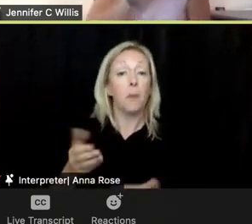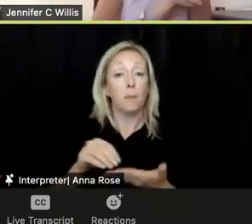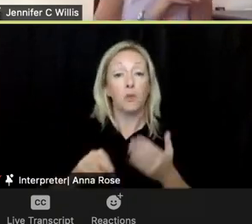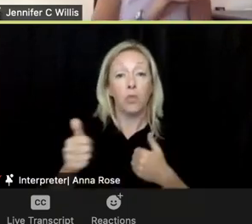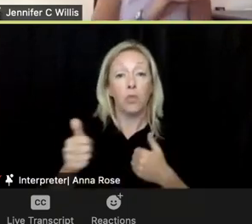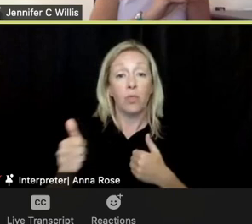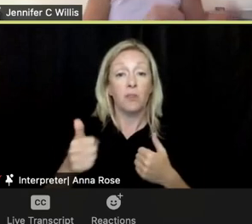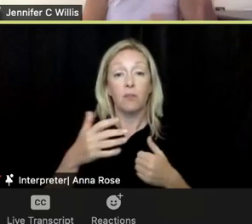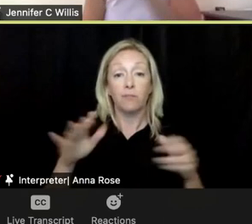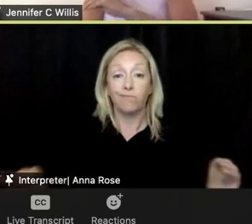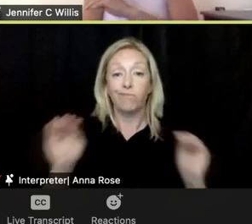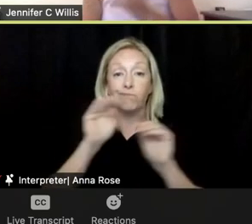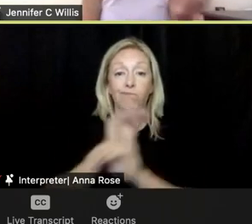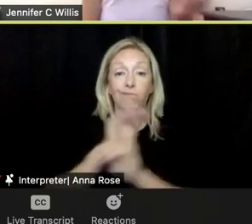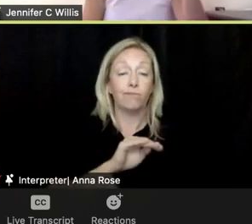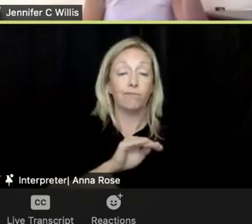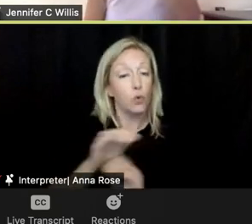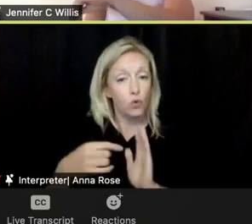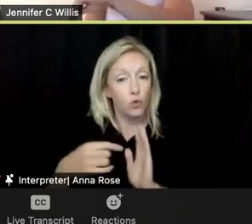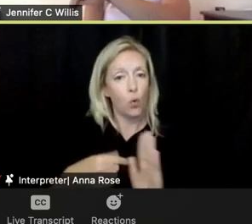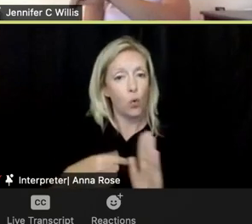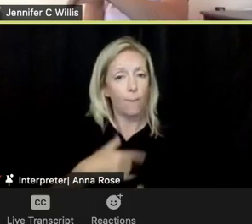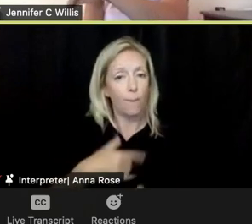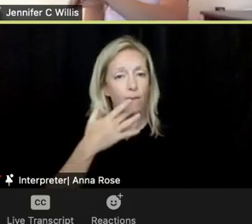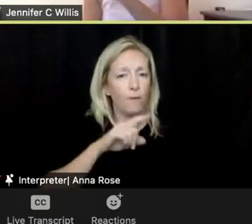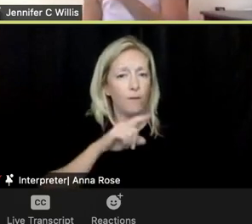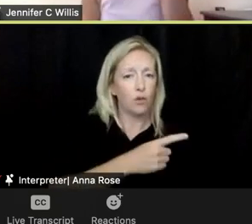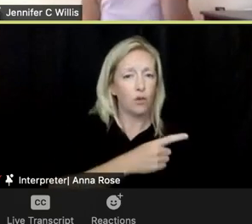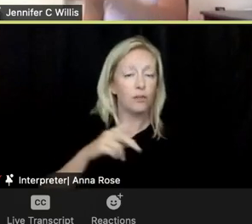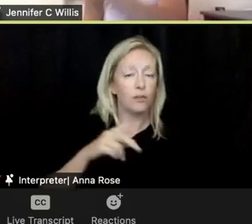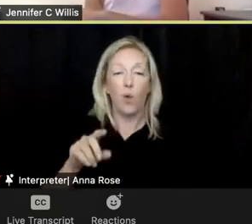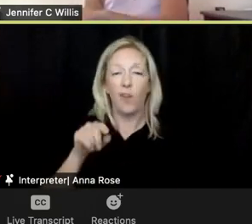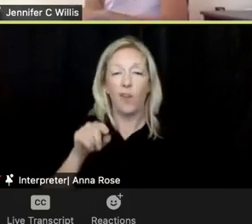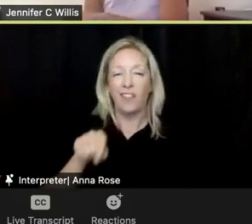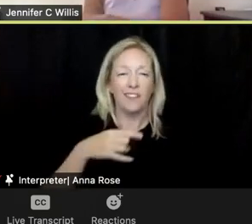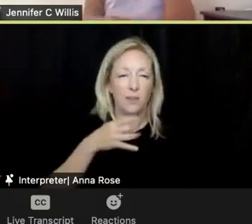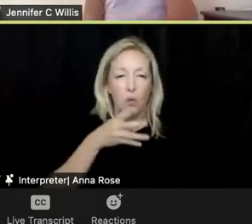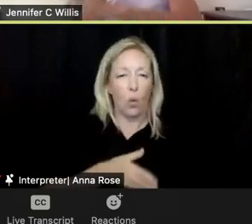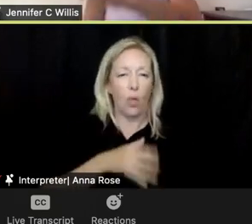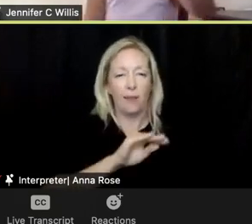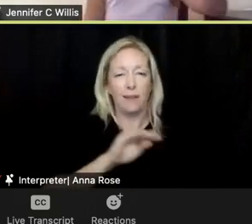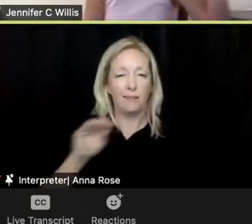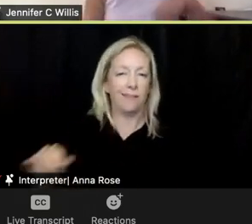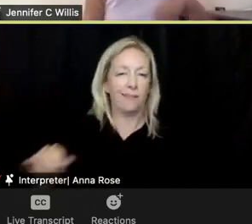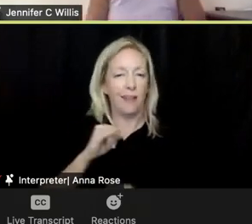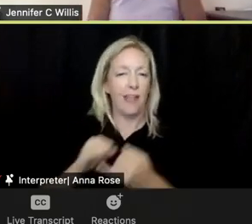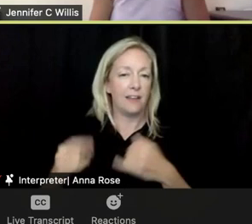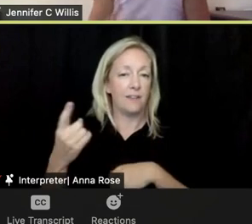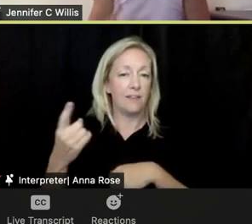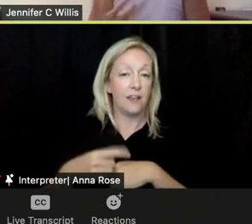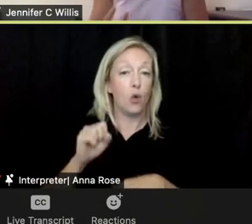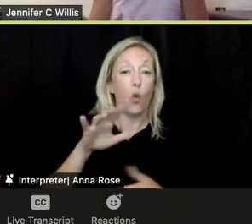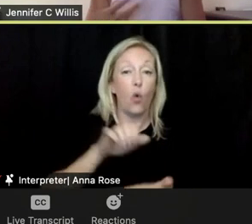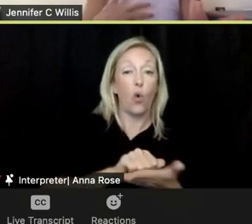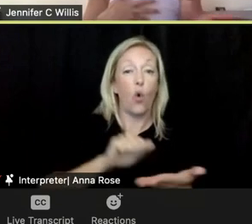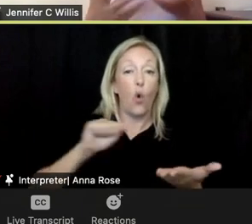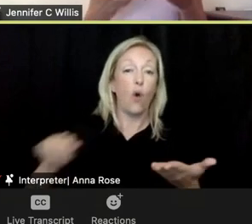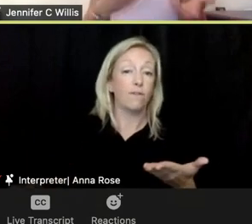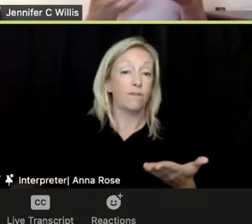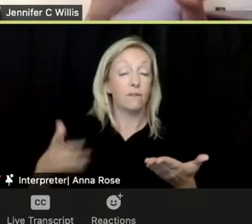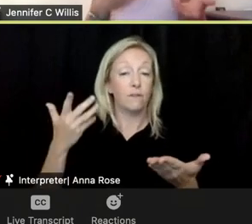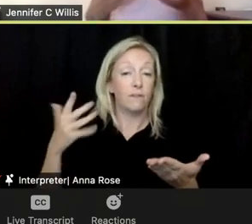to show, hey, I'd rather do this than do that, or this is an activity I don't like, so I'd like to put it at the end of the day or take it out of the calendar